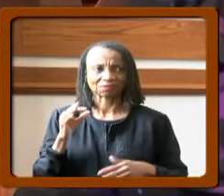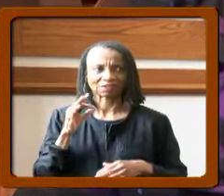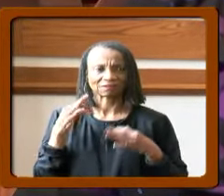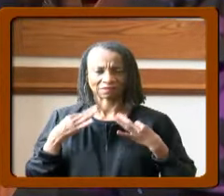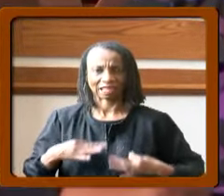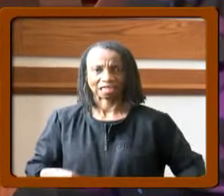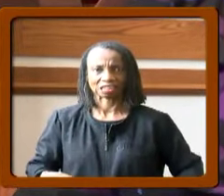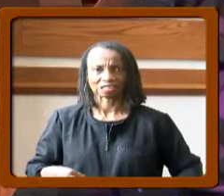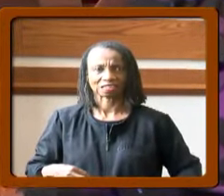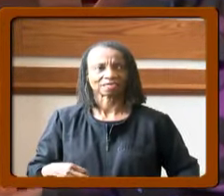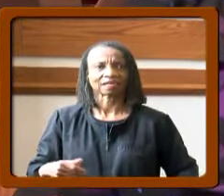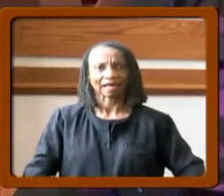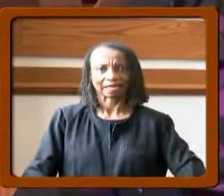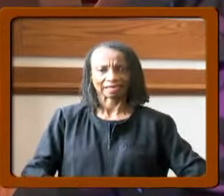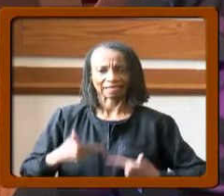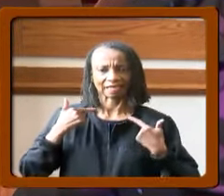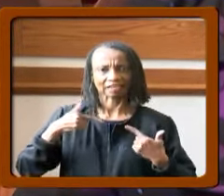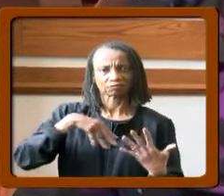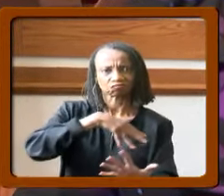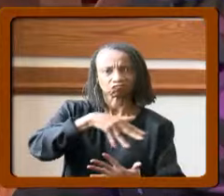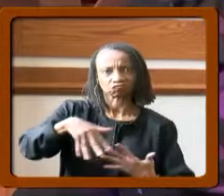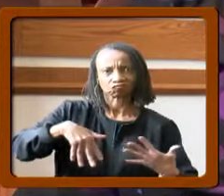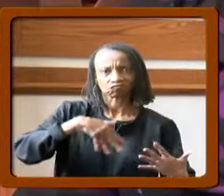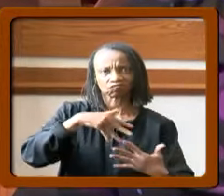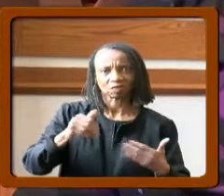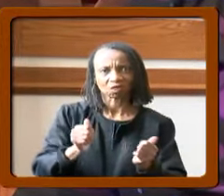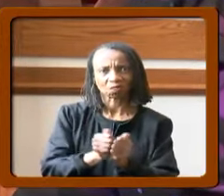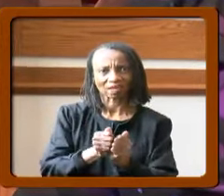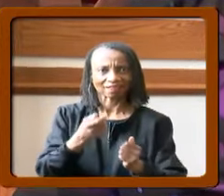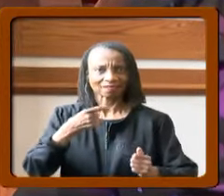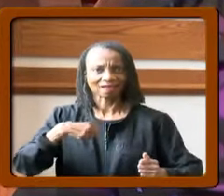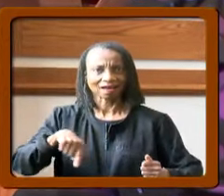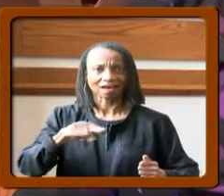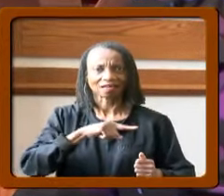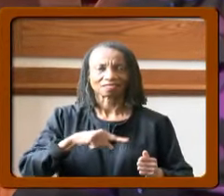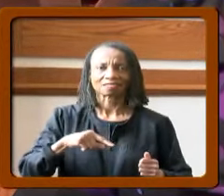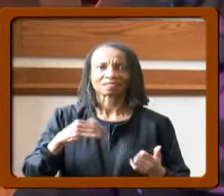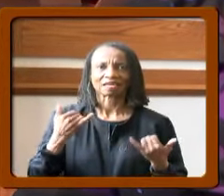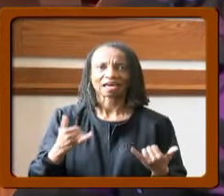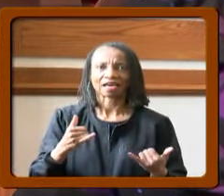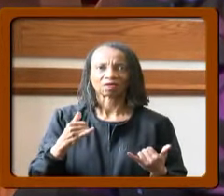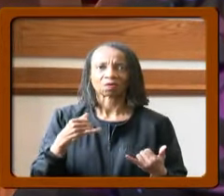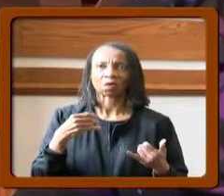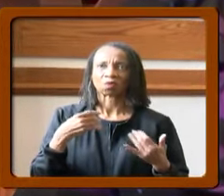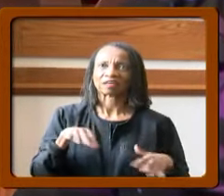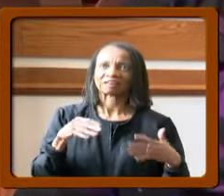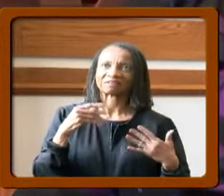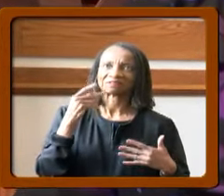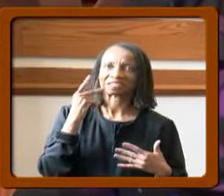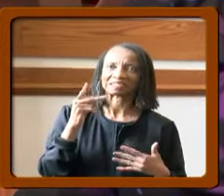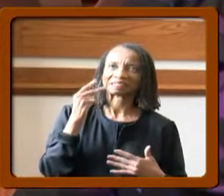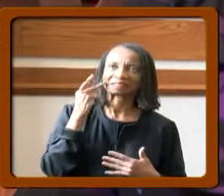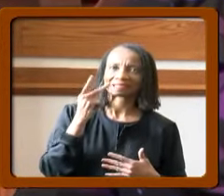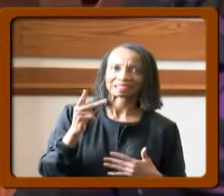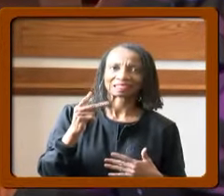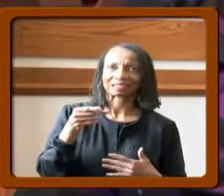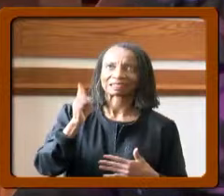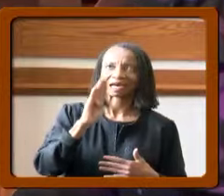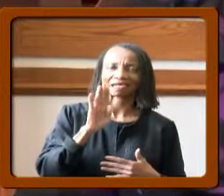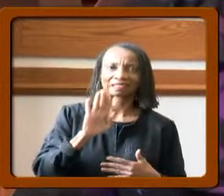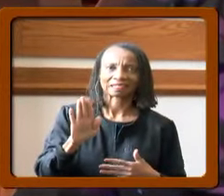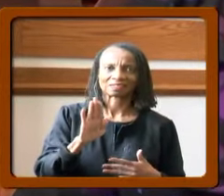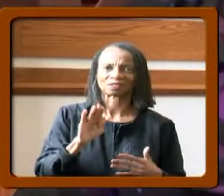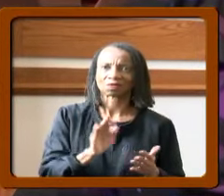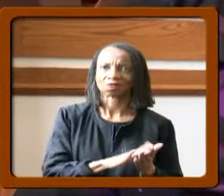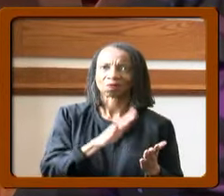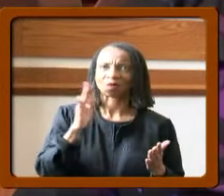dwelled among us, and we beheld God's glory, the glory of the Father,